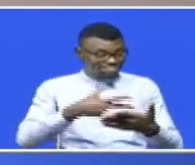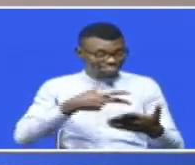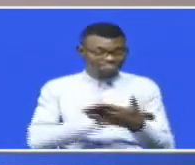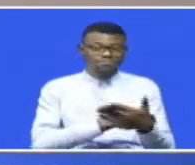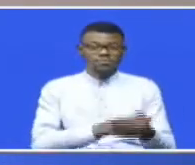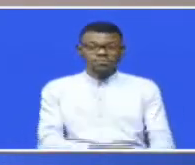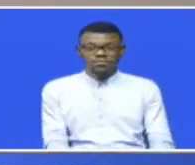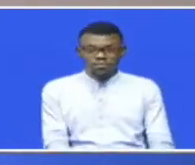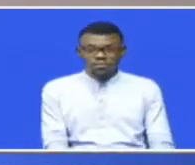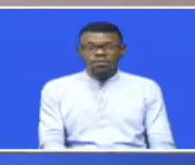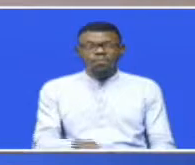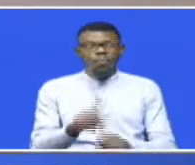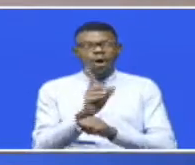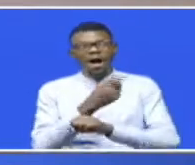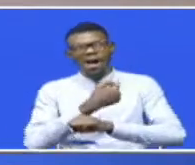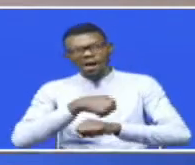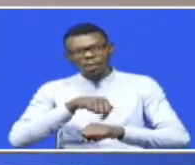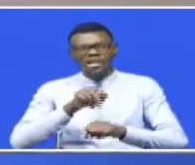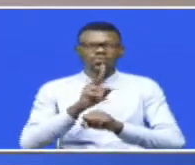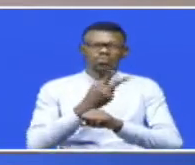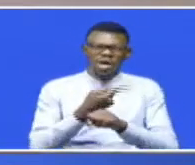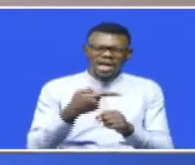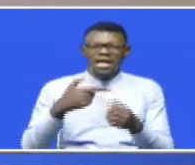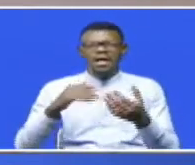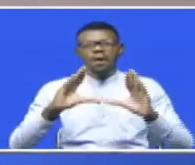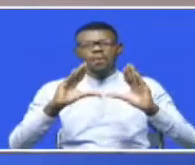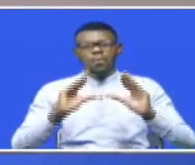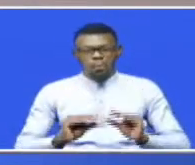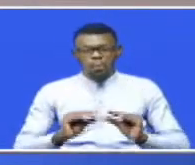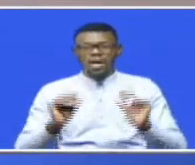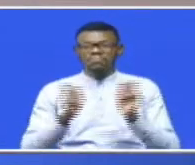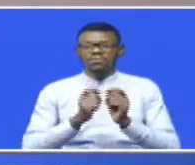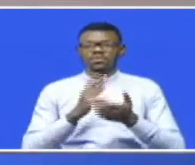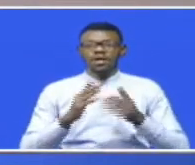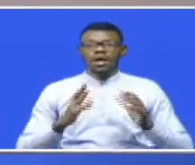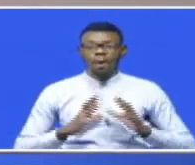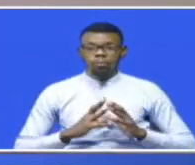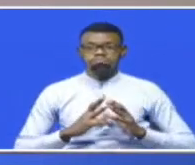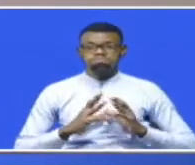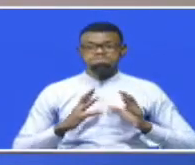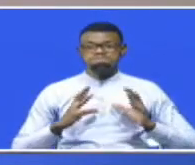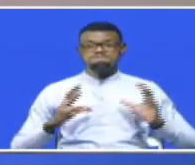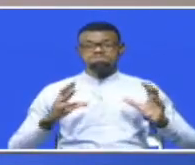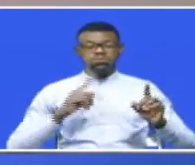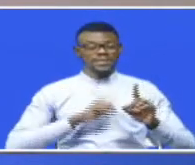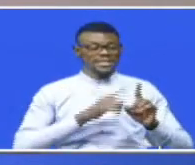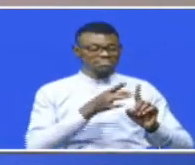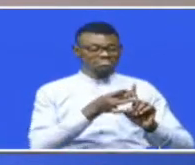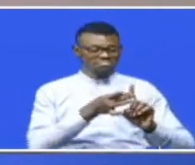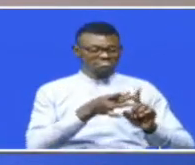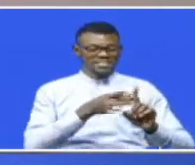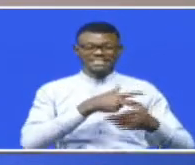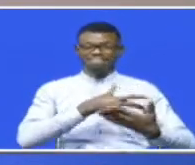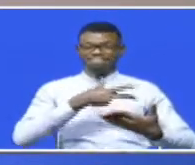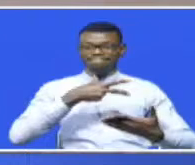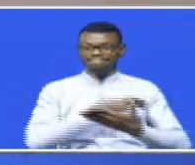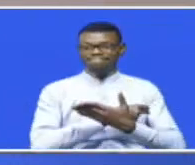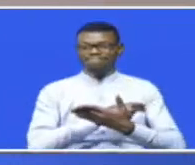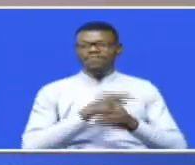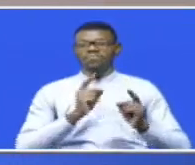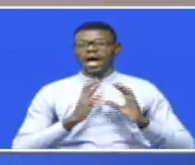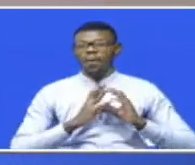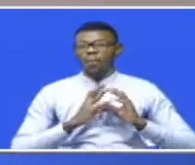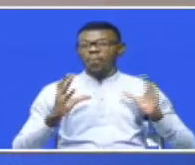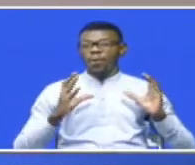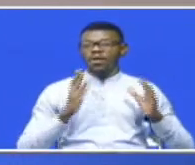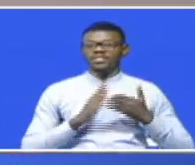lingering on for about an hour or two after the injection. Others reported swelling in the area where the vaccine has been injected. There were a